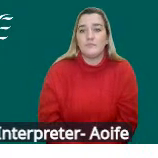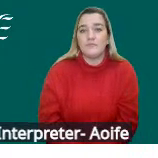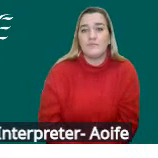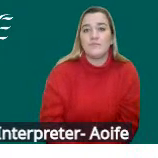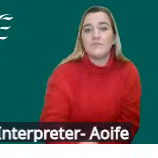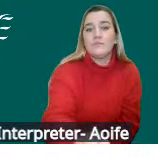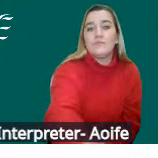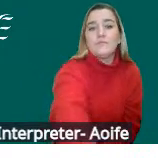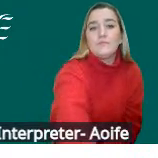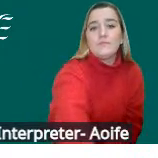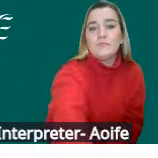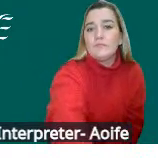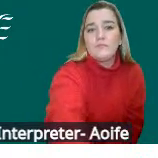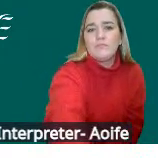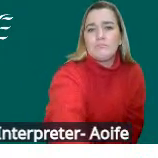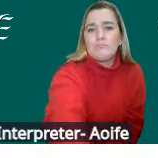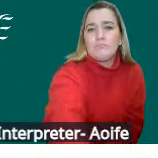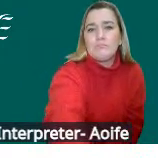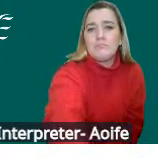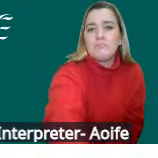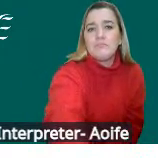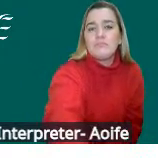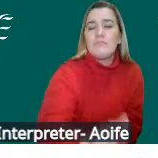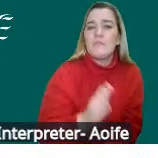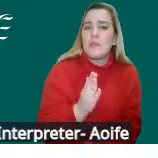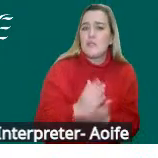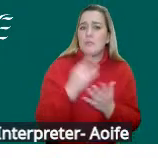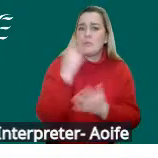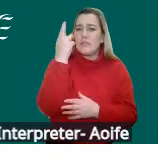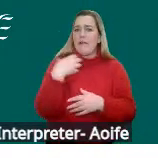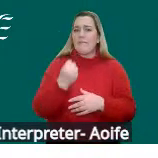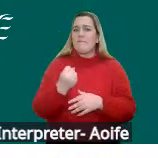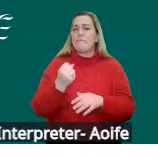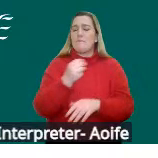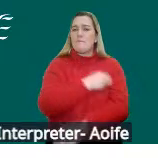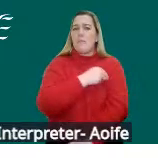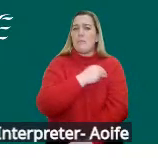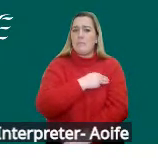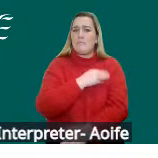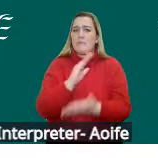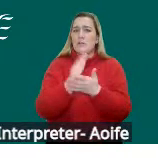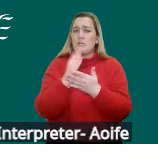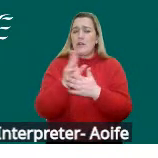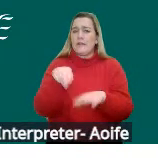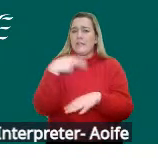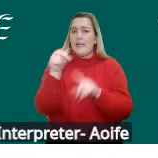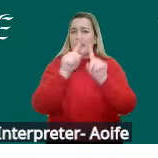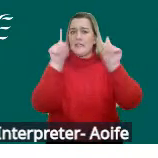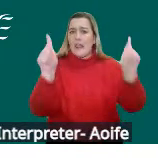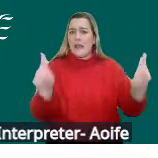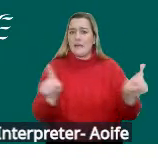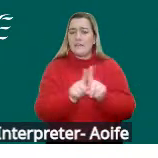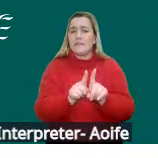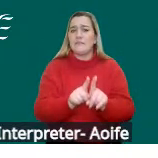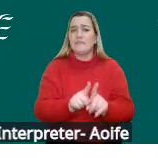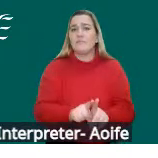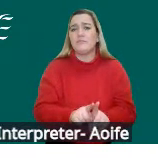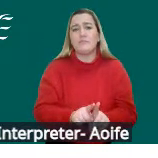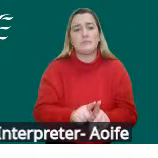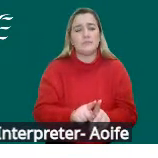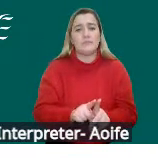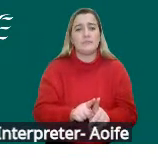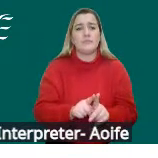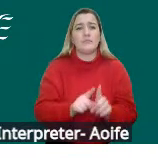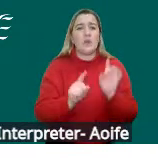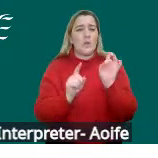Okay, for some reason I'm having problems sharing the next slide. What we can do, Emer,